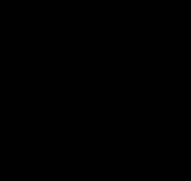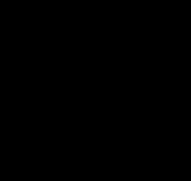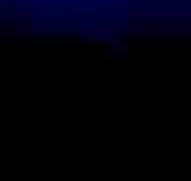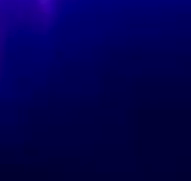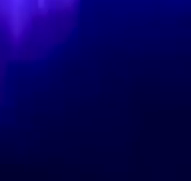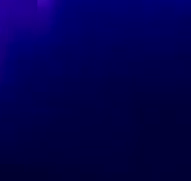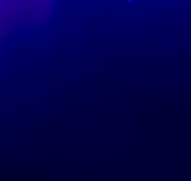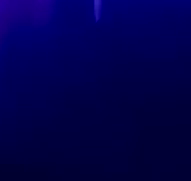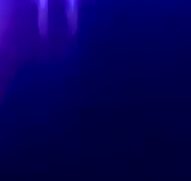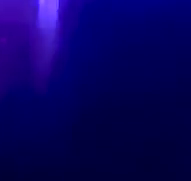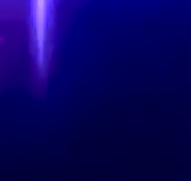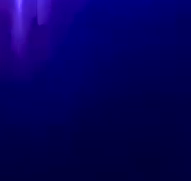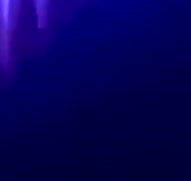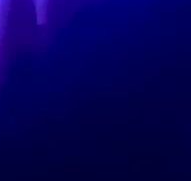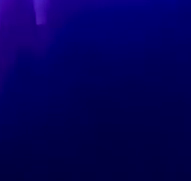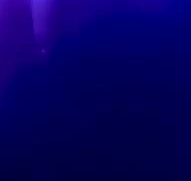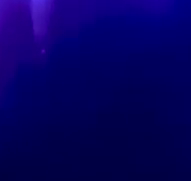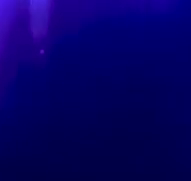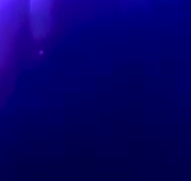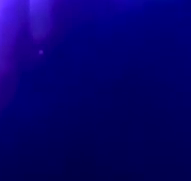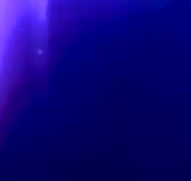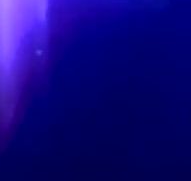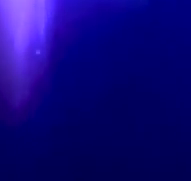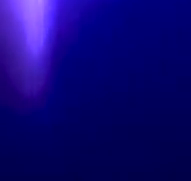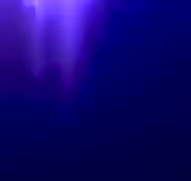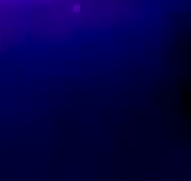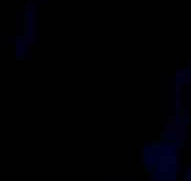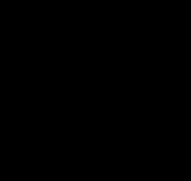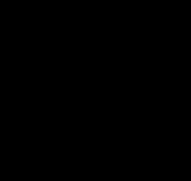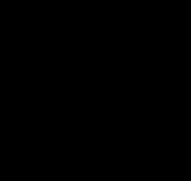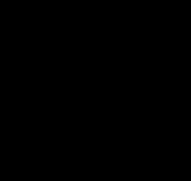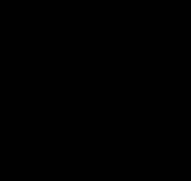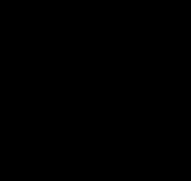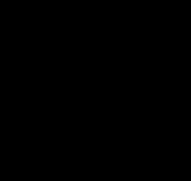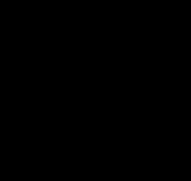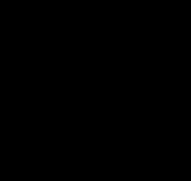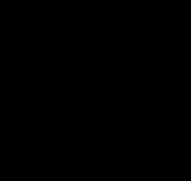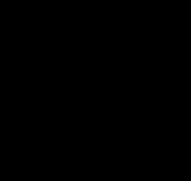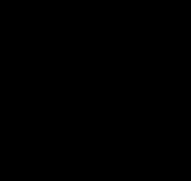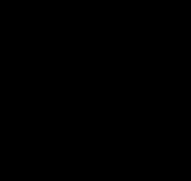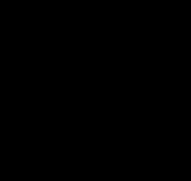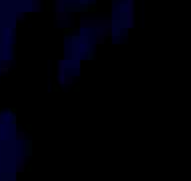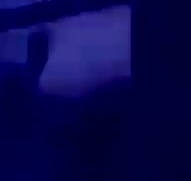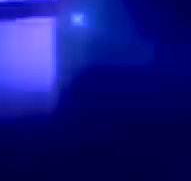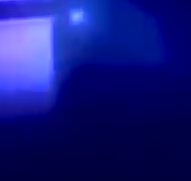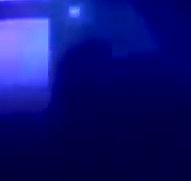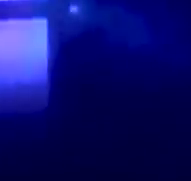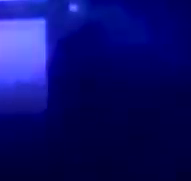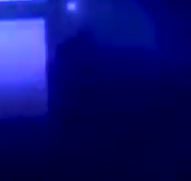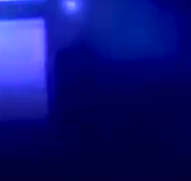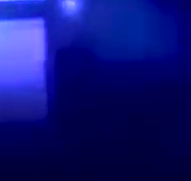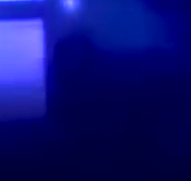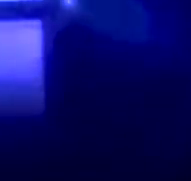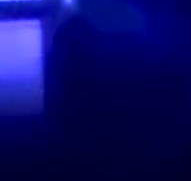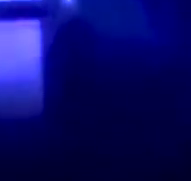aye re. Ni oruko Jesu lone ani lone loruko Jesu o ya pare amen padua